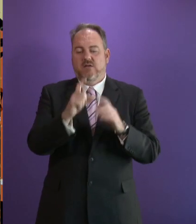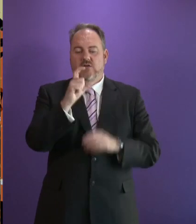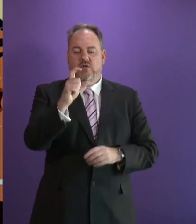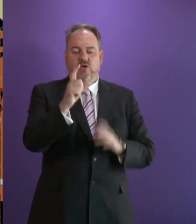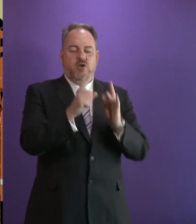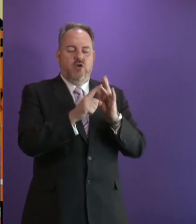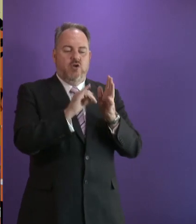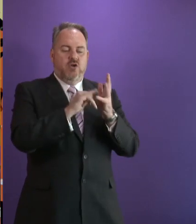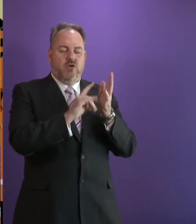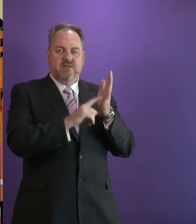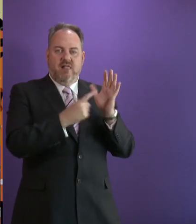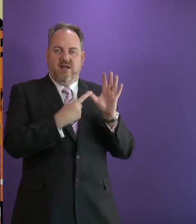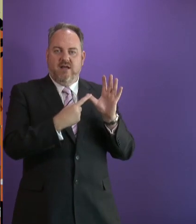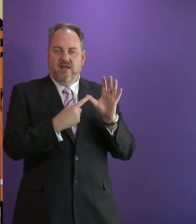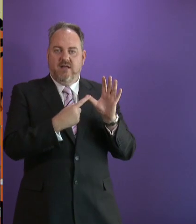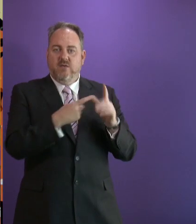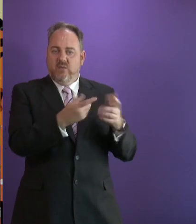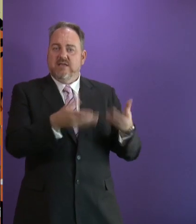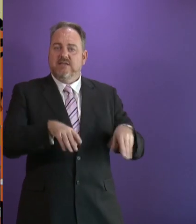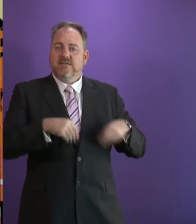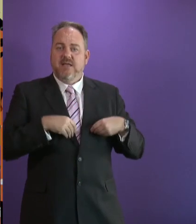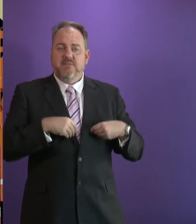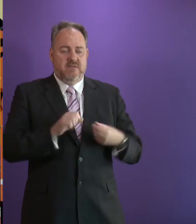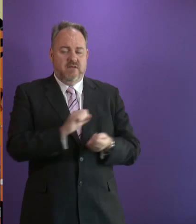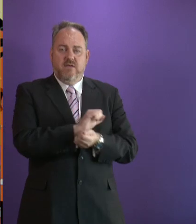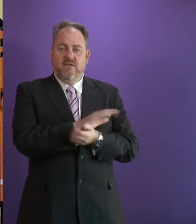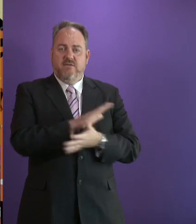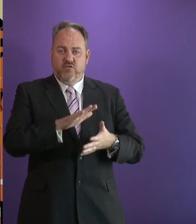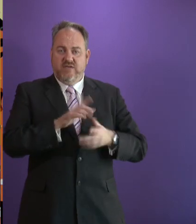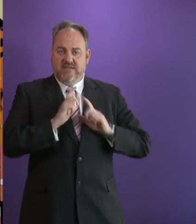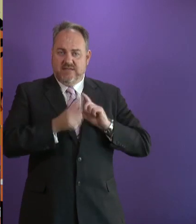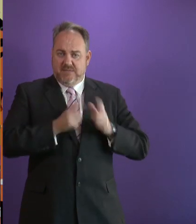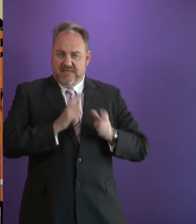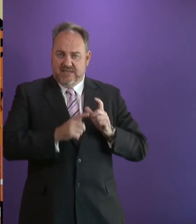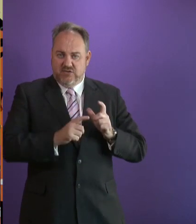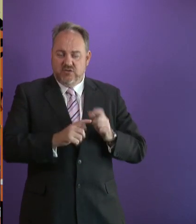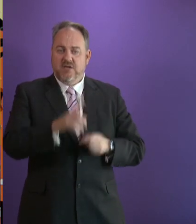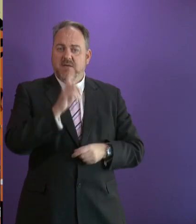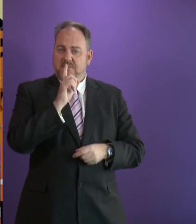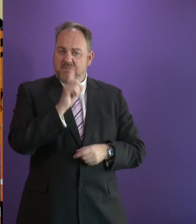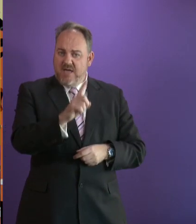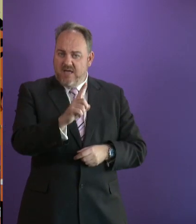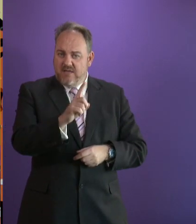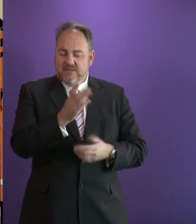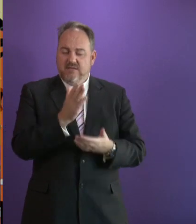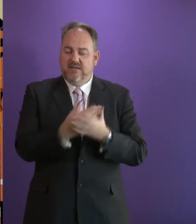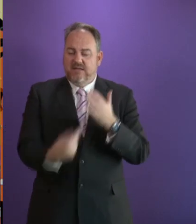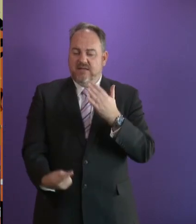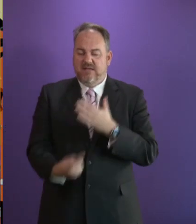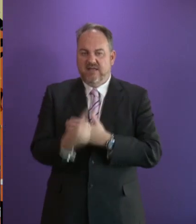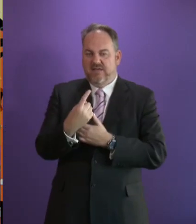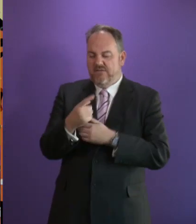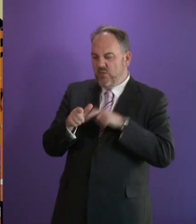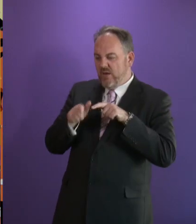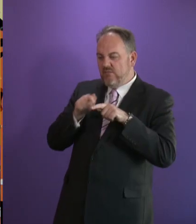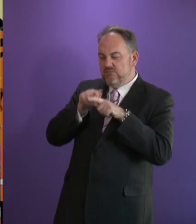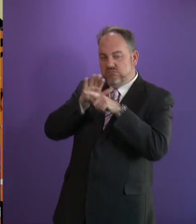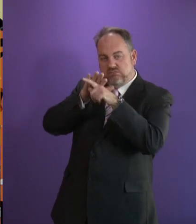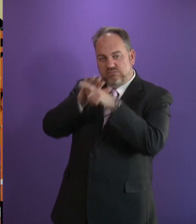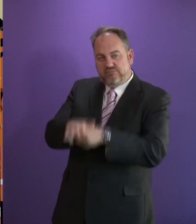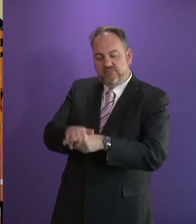live in a society where free speech is rightly valued, but there is a balance to be struck when that starts to impact on other people's human